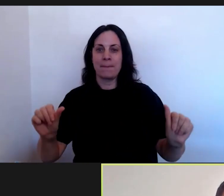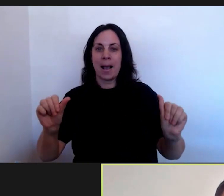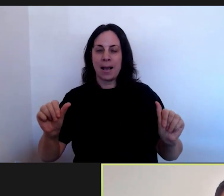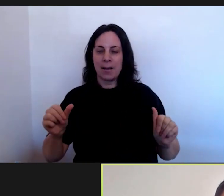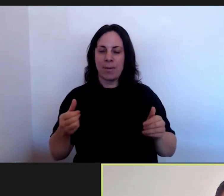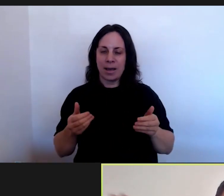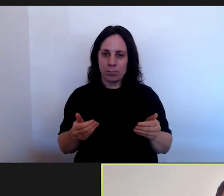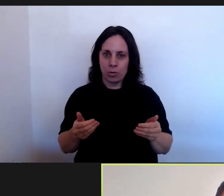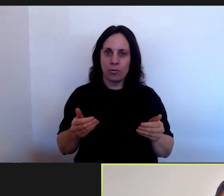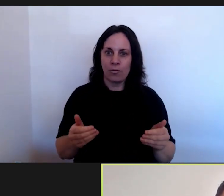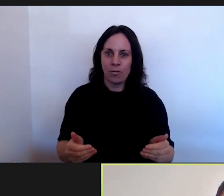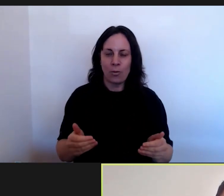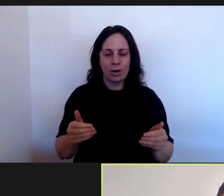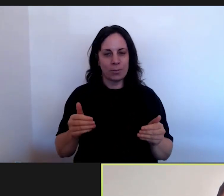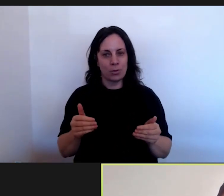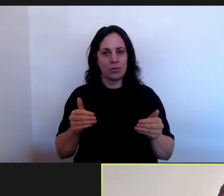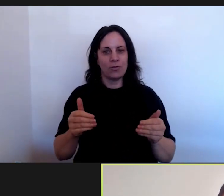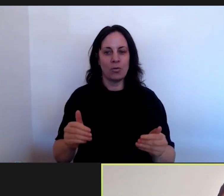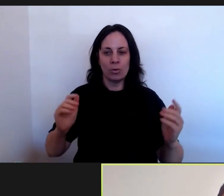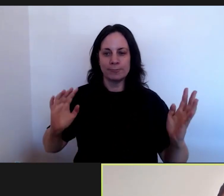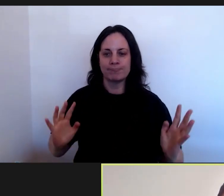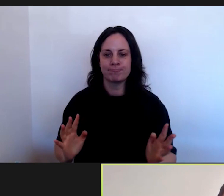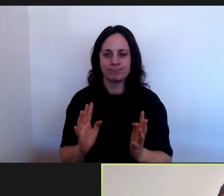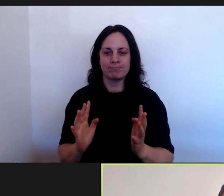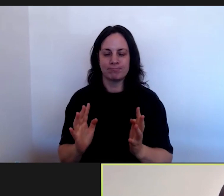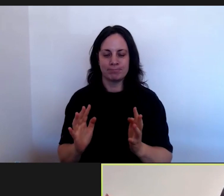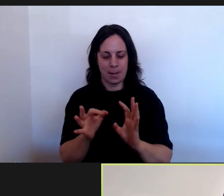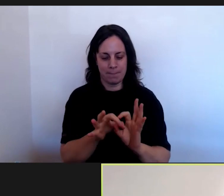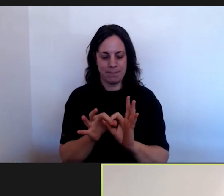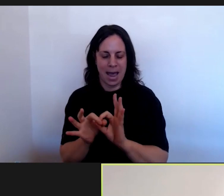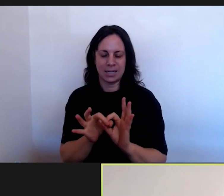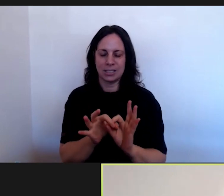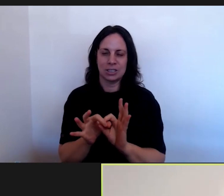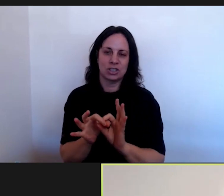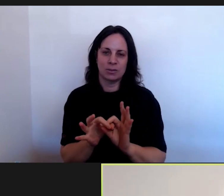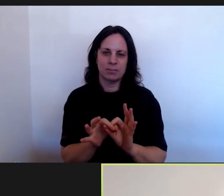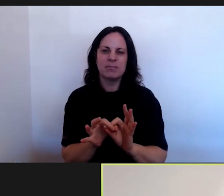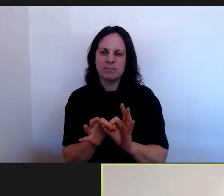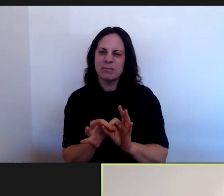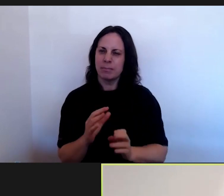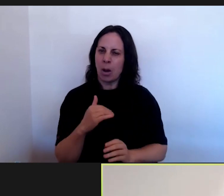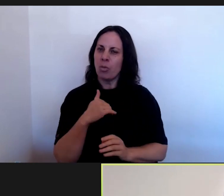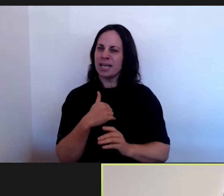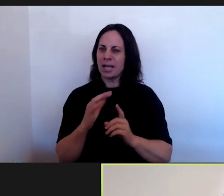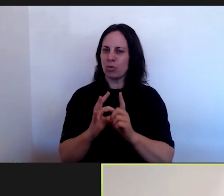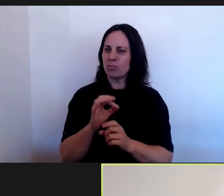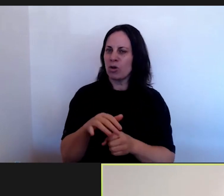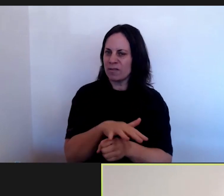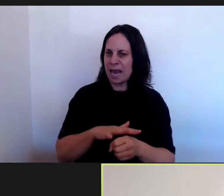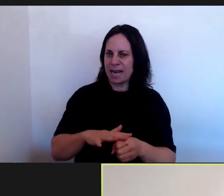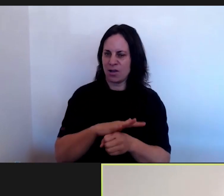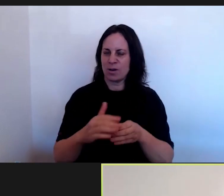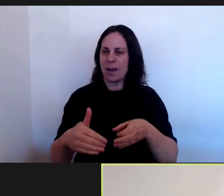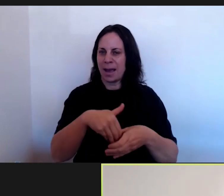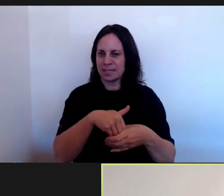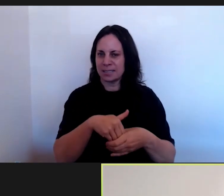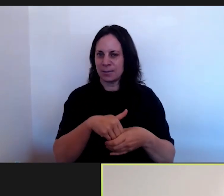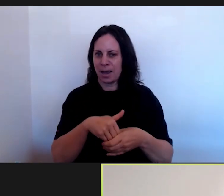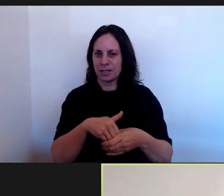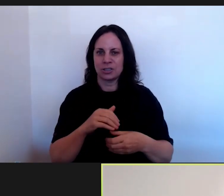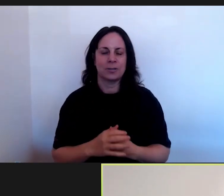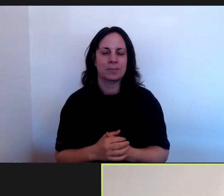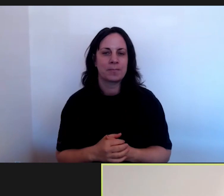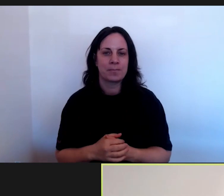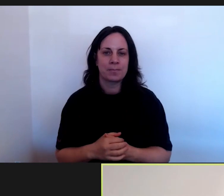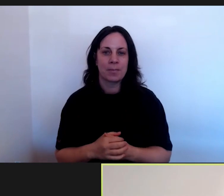meaningful partnership, but we need to do better with participation as it stands, actually. And what's going to help us, I think, it's